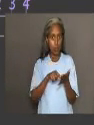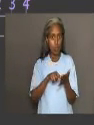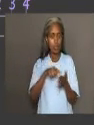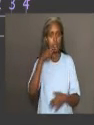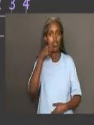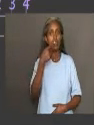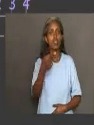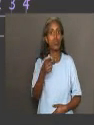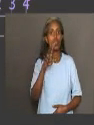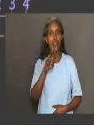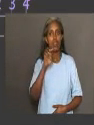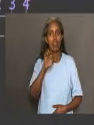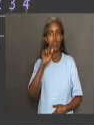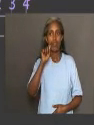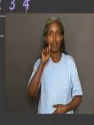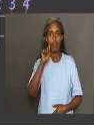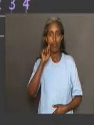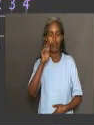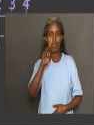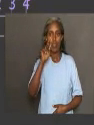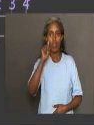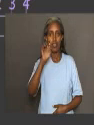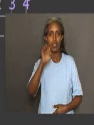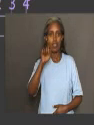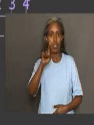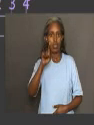called the vertex of the parabola.